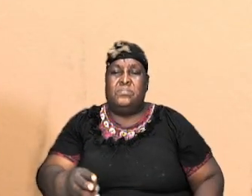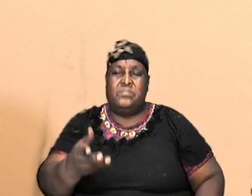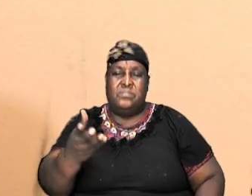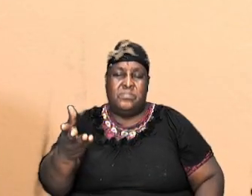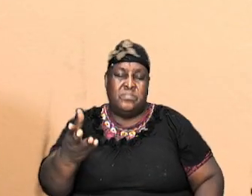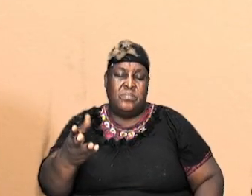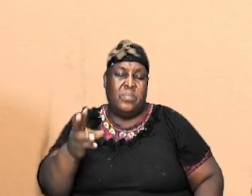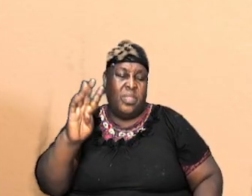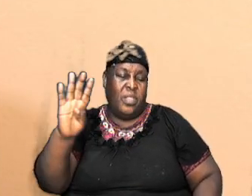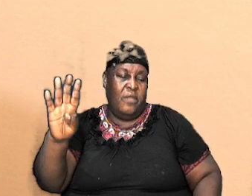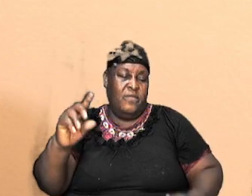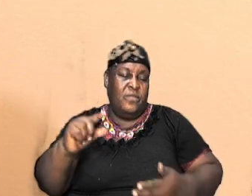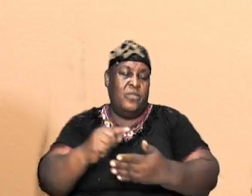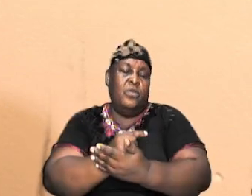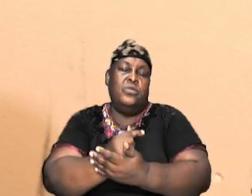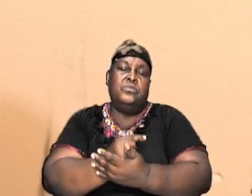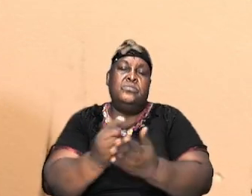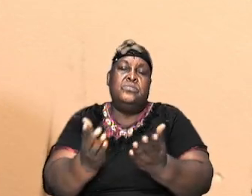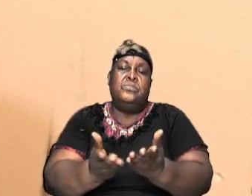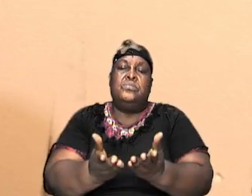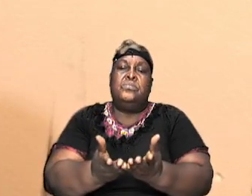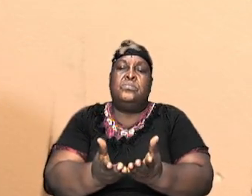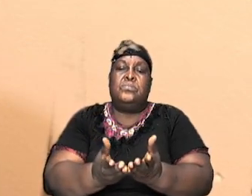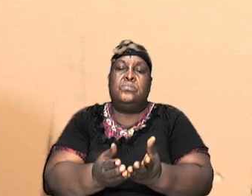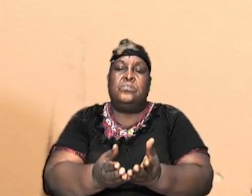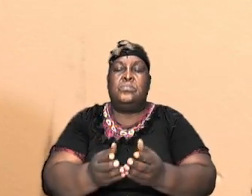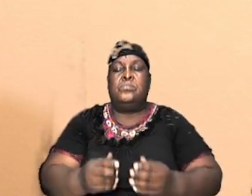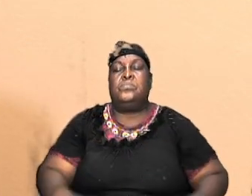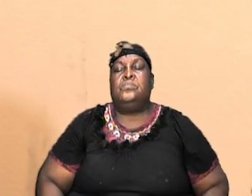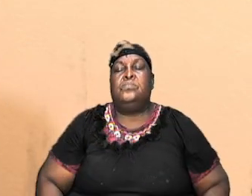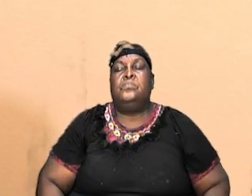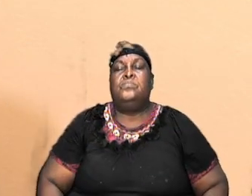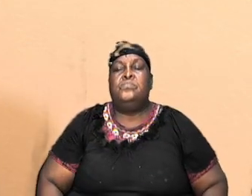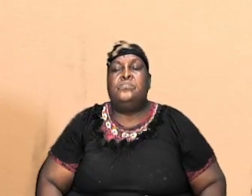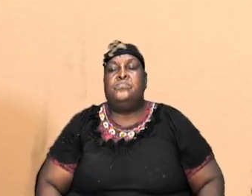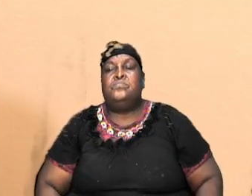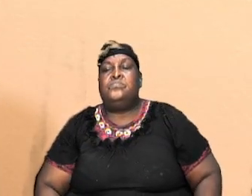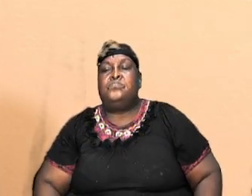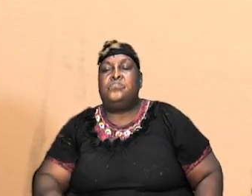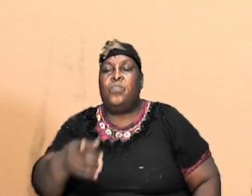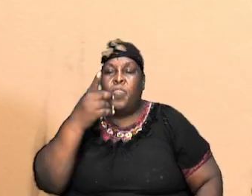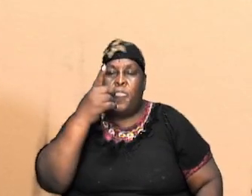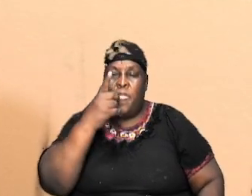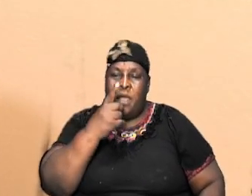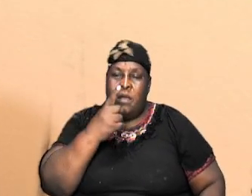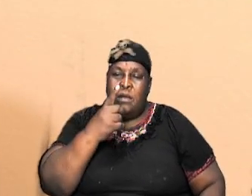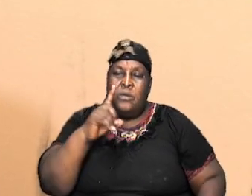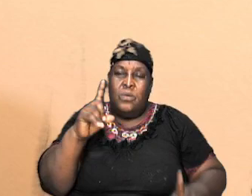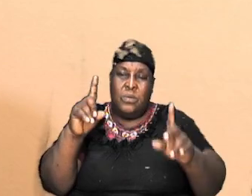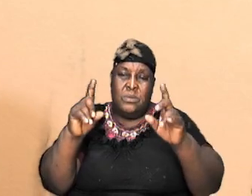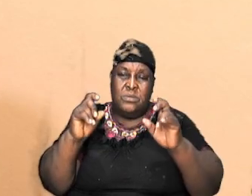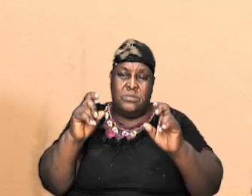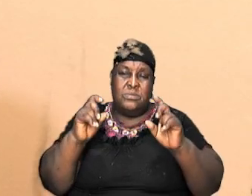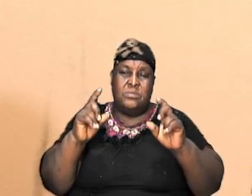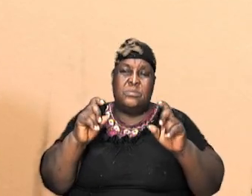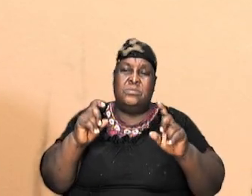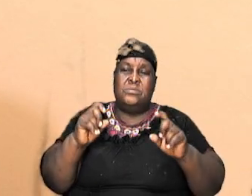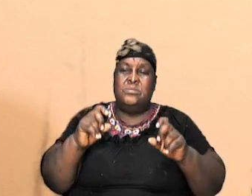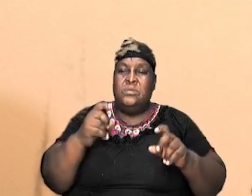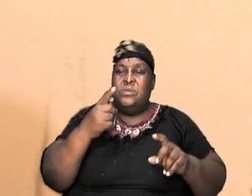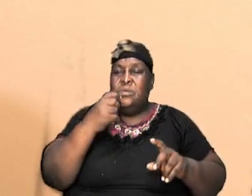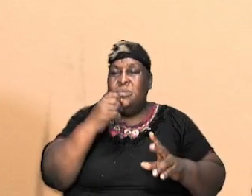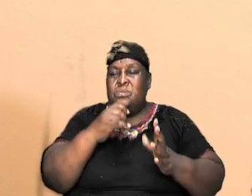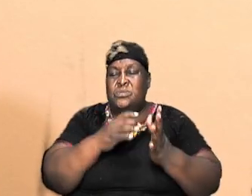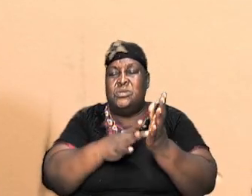gospel books. Now we're going to just move into, you know, who was Jesus, certain of the characteristics or the